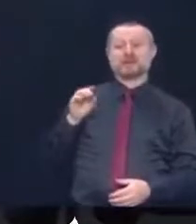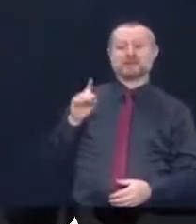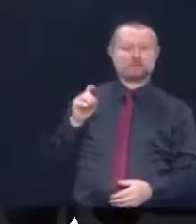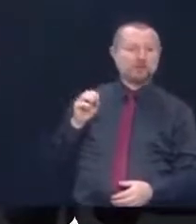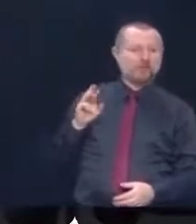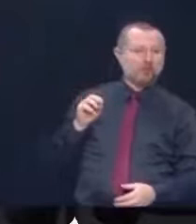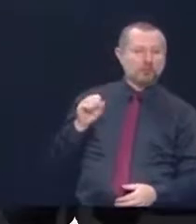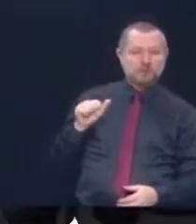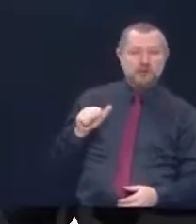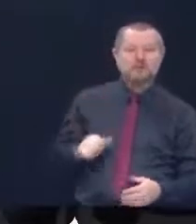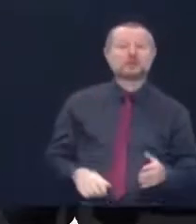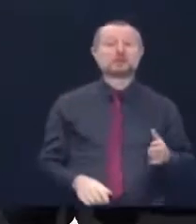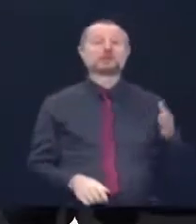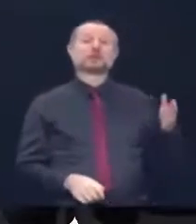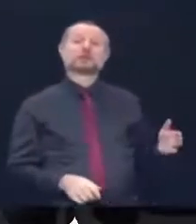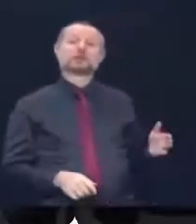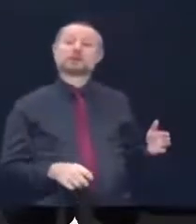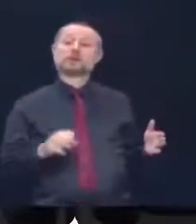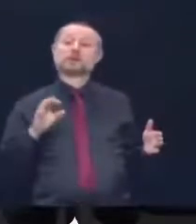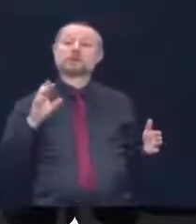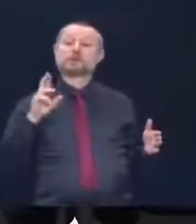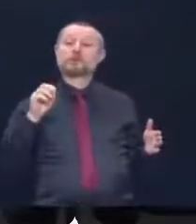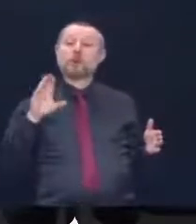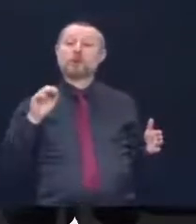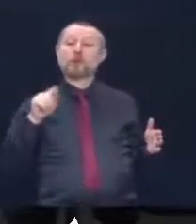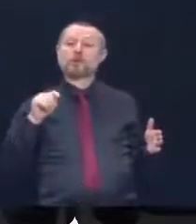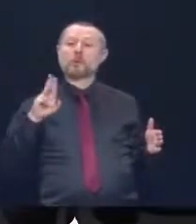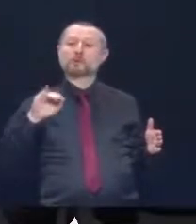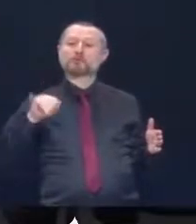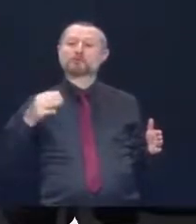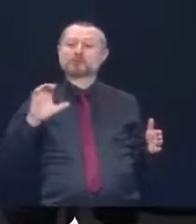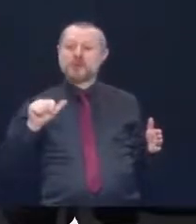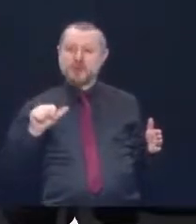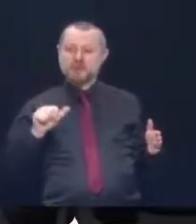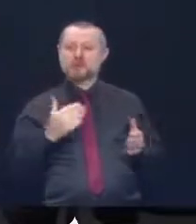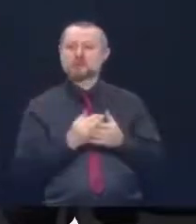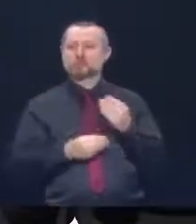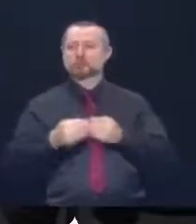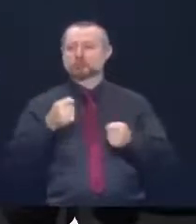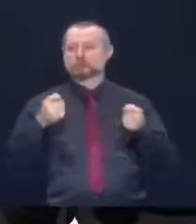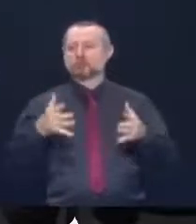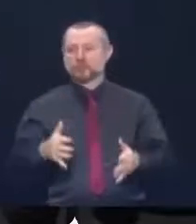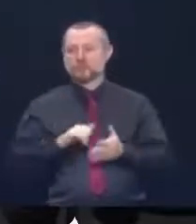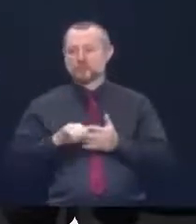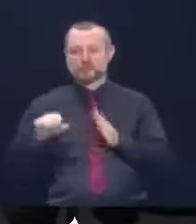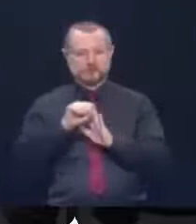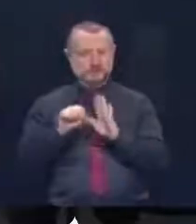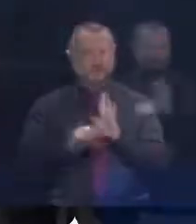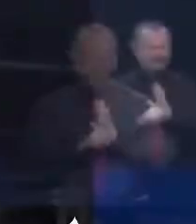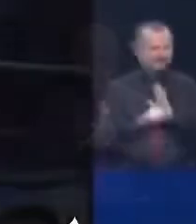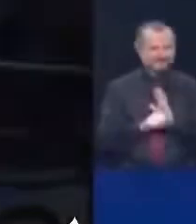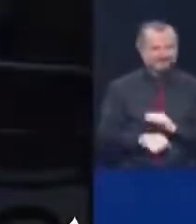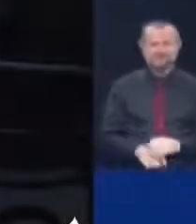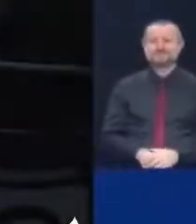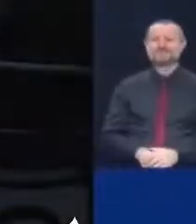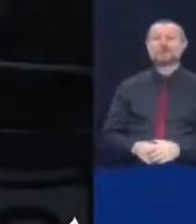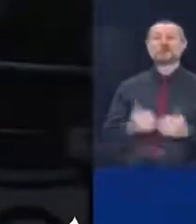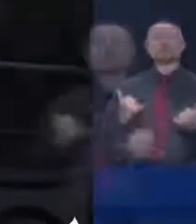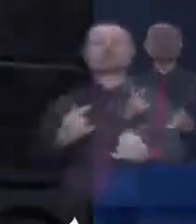left, Robert Mejica, Budget Director of the State of New York. Today is day